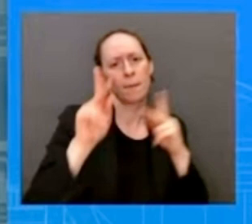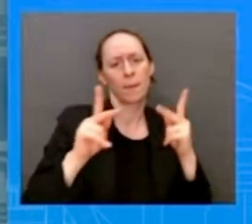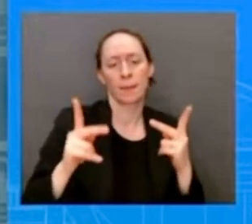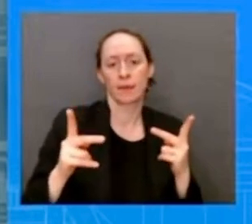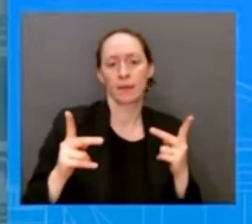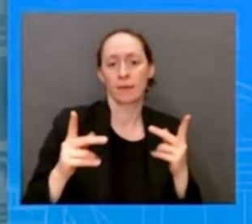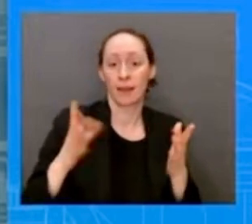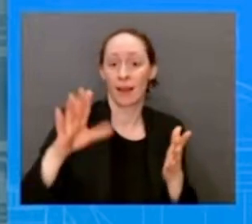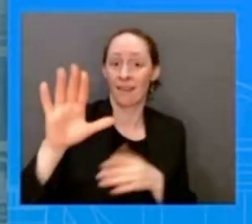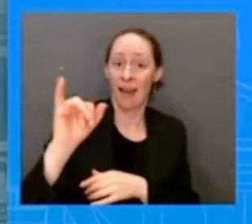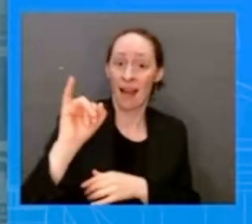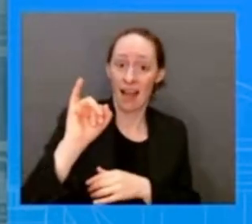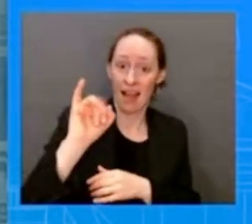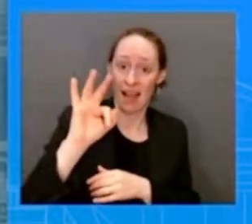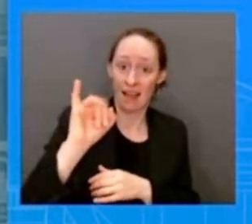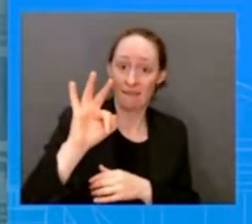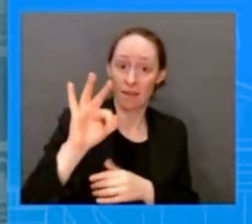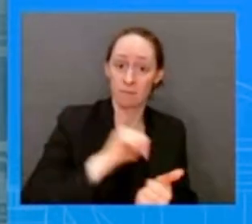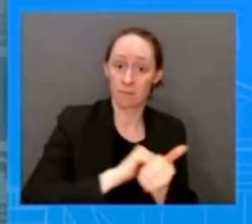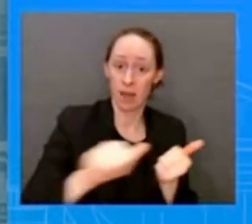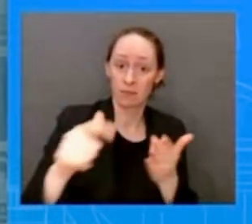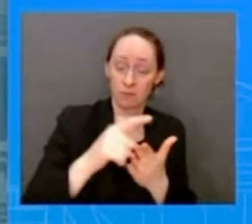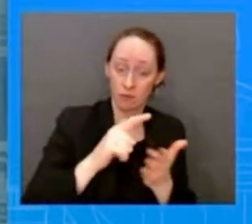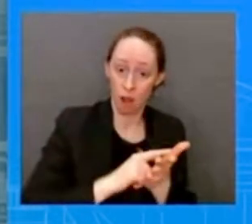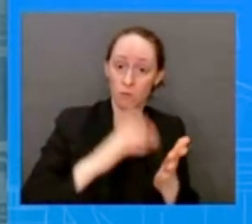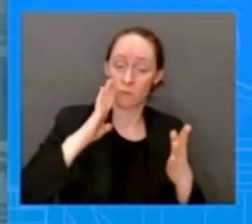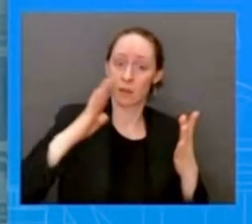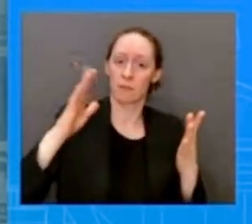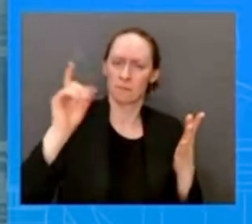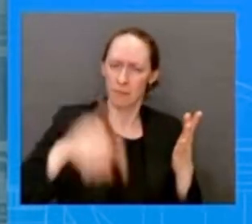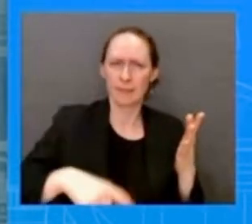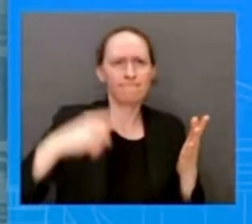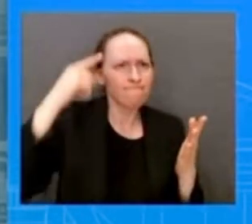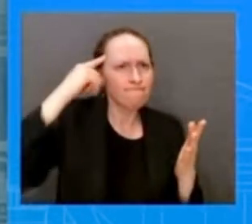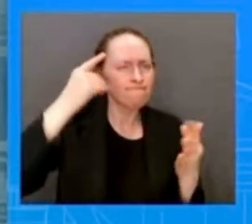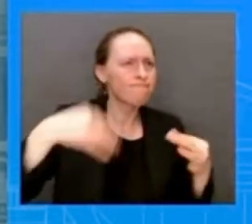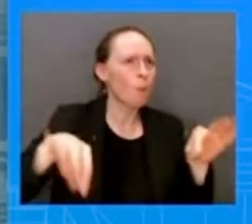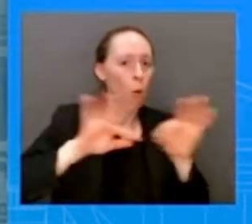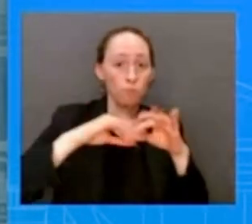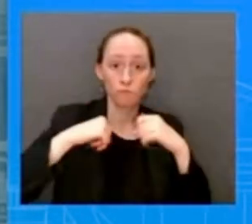protect communities. And so that matters. That matters. You all were asking me.